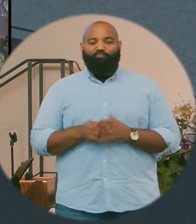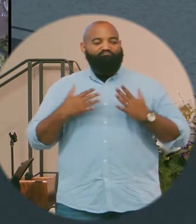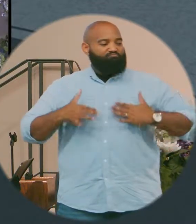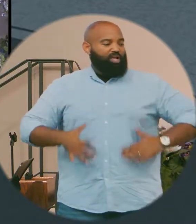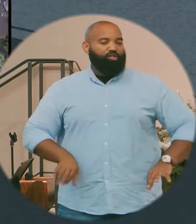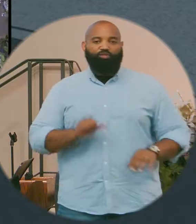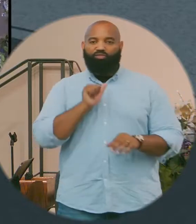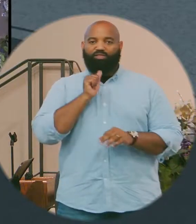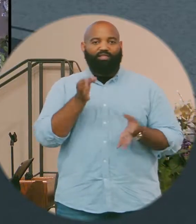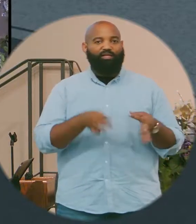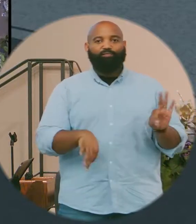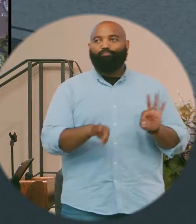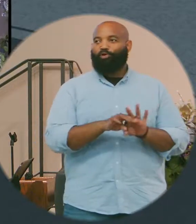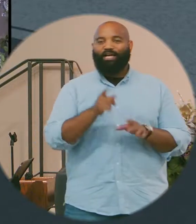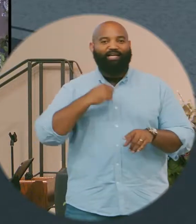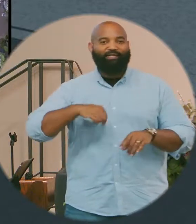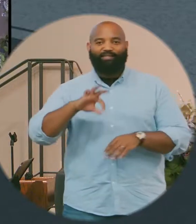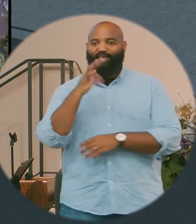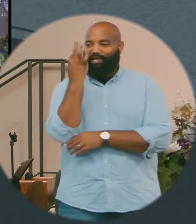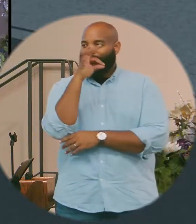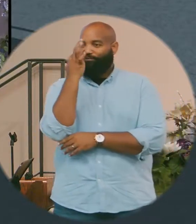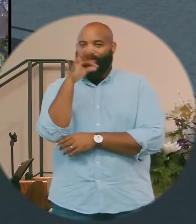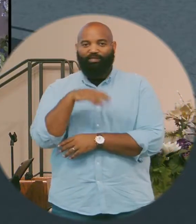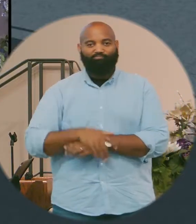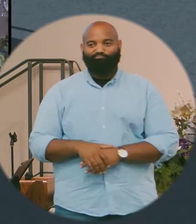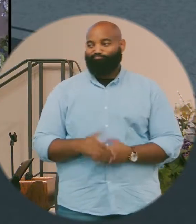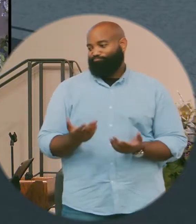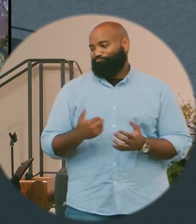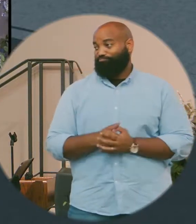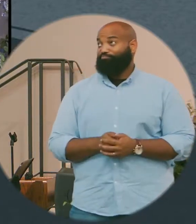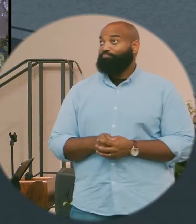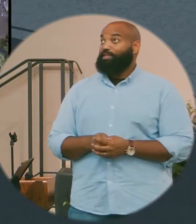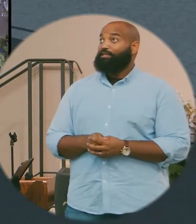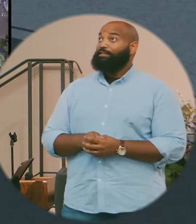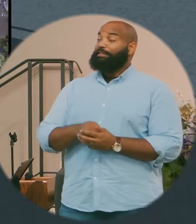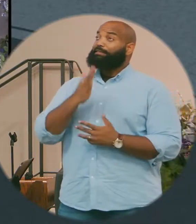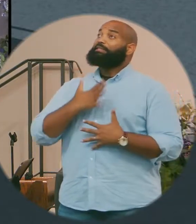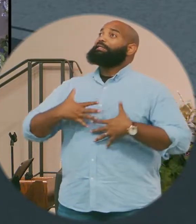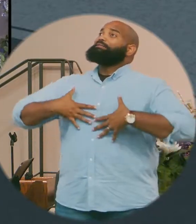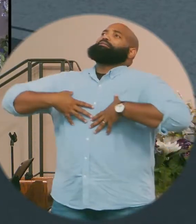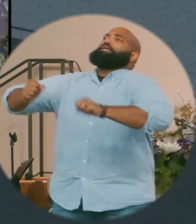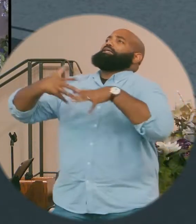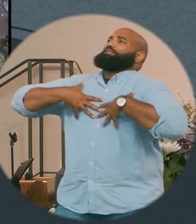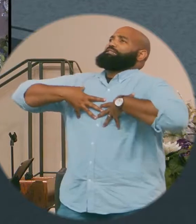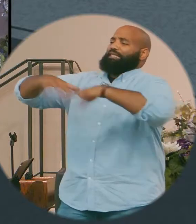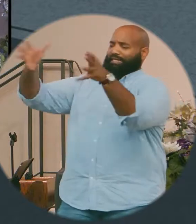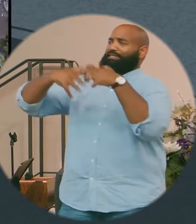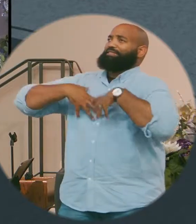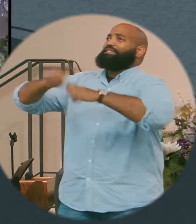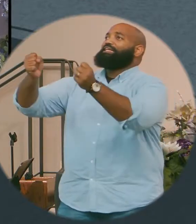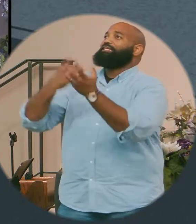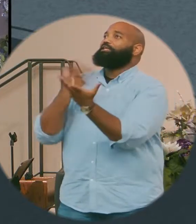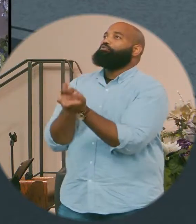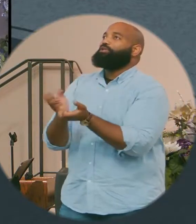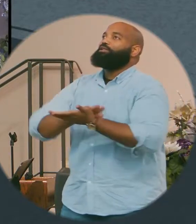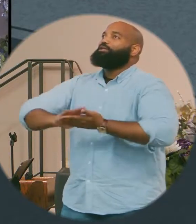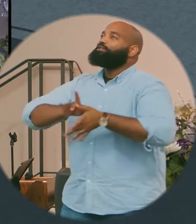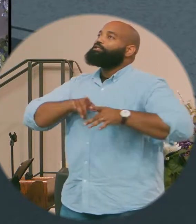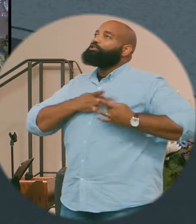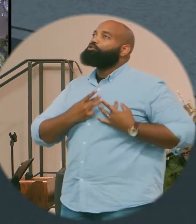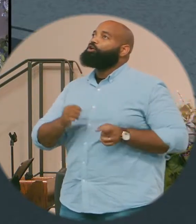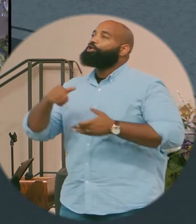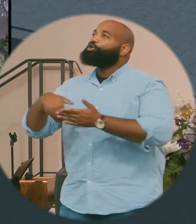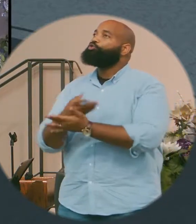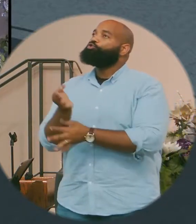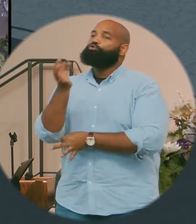Sundays for sin to leave you. You got to yield yourself and say, beat it out of me, Lord. Give me a clean heart and renew a right spirit